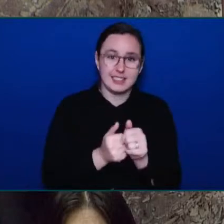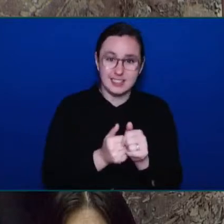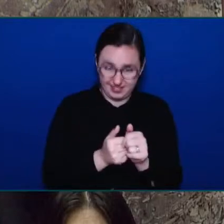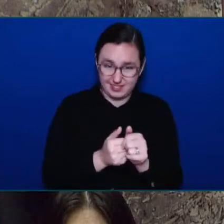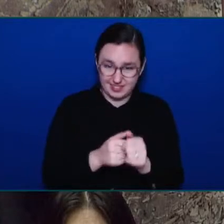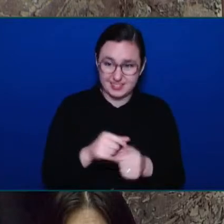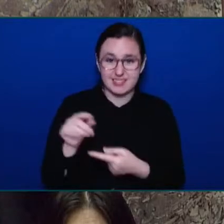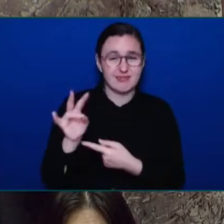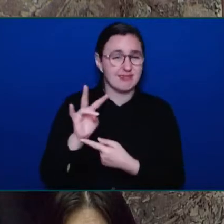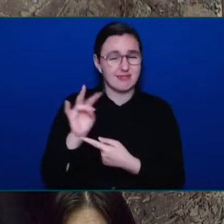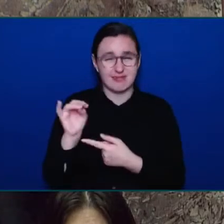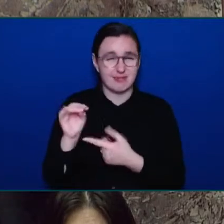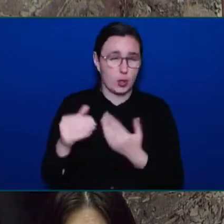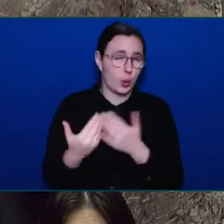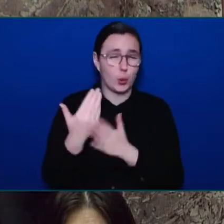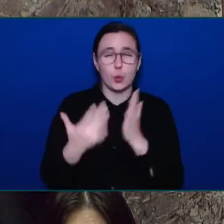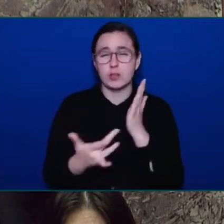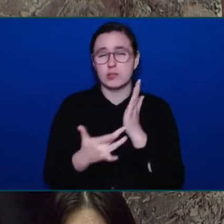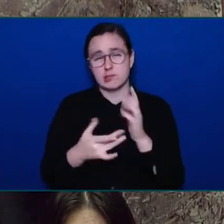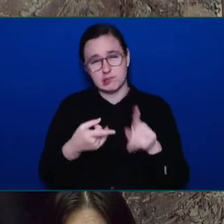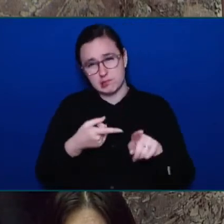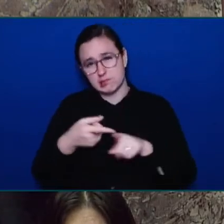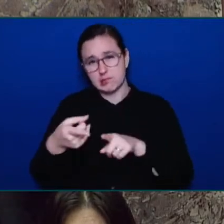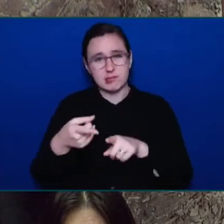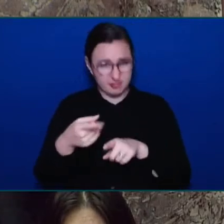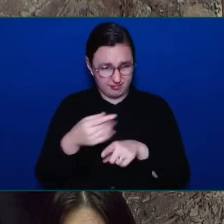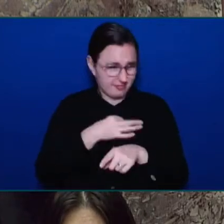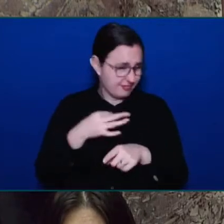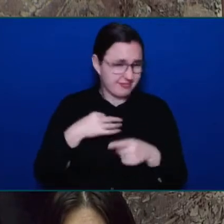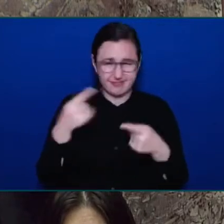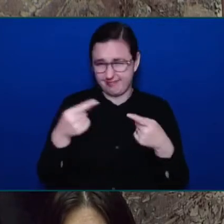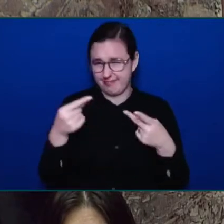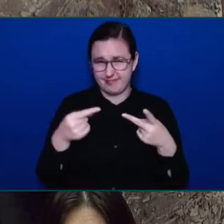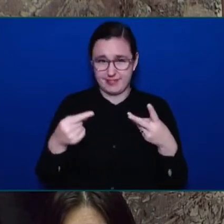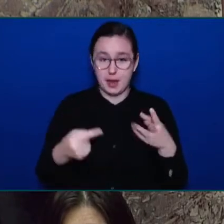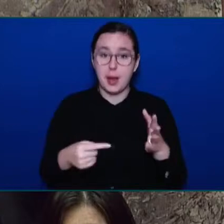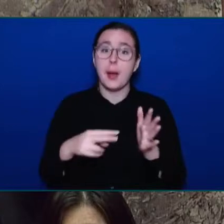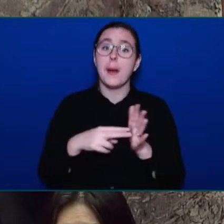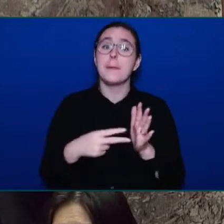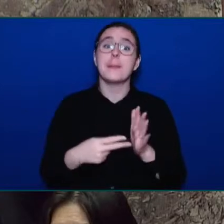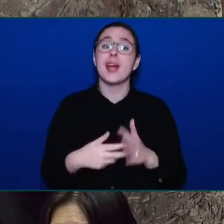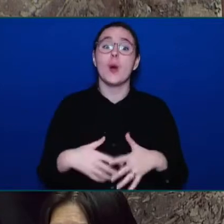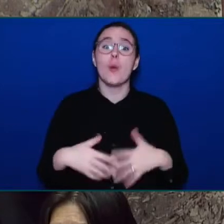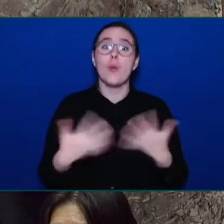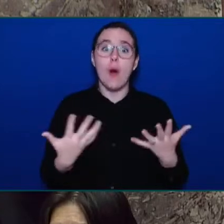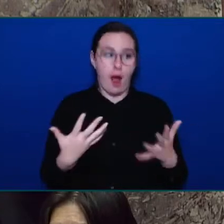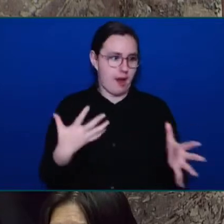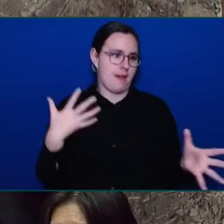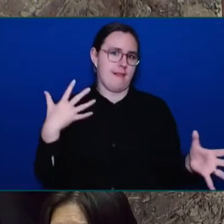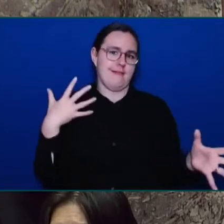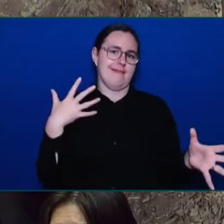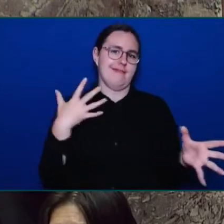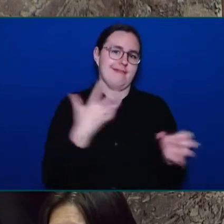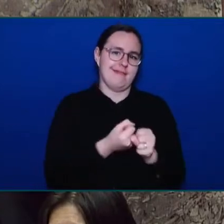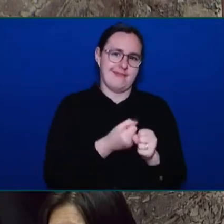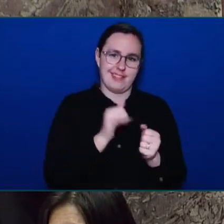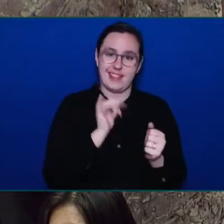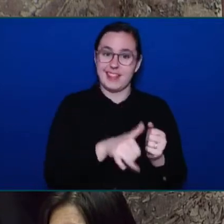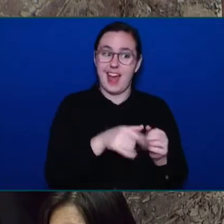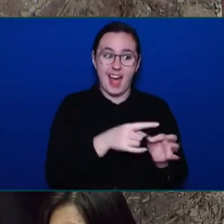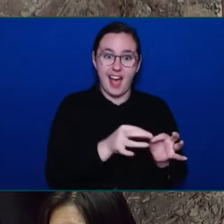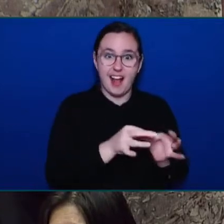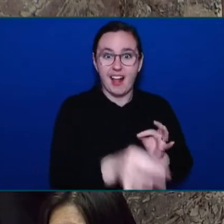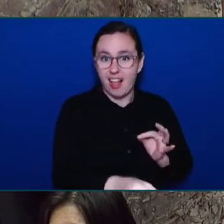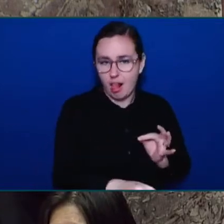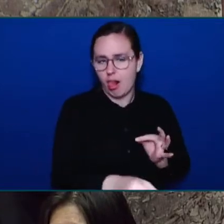hired, we were able to complete record numbers of surgeries. In fact, Honourable Speaker, in the last 2 weeks in